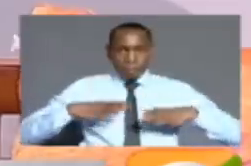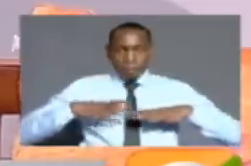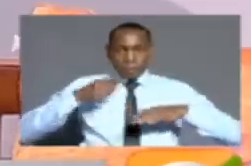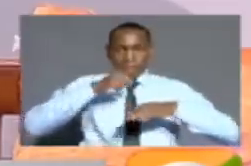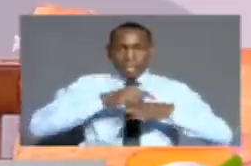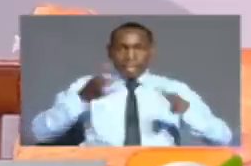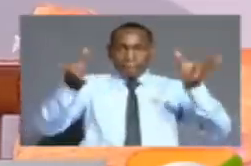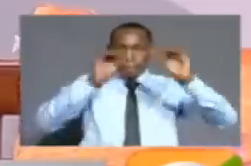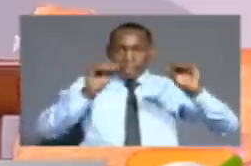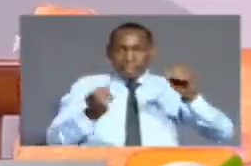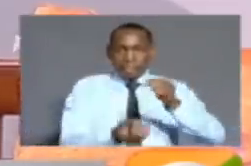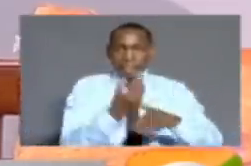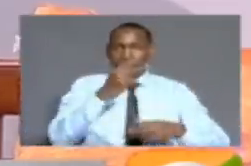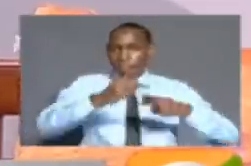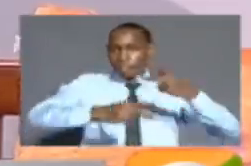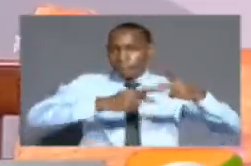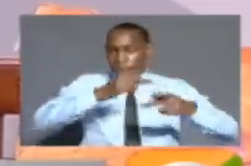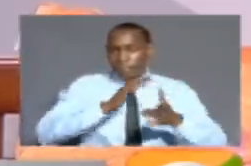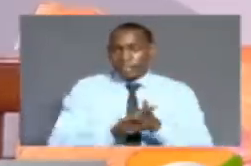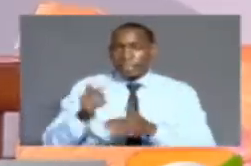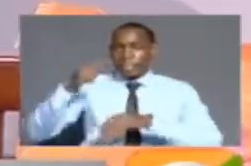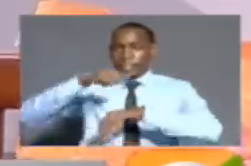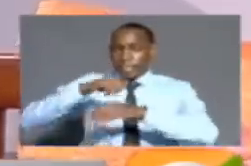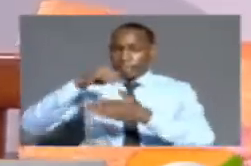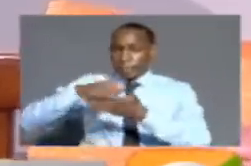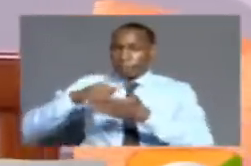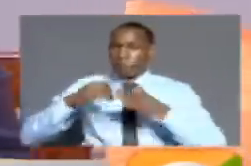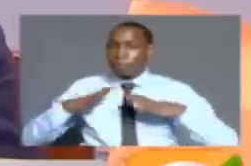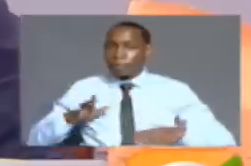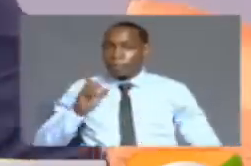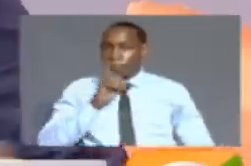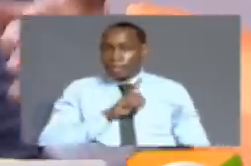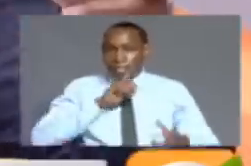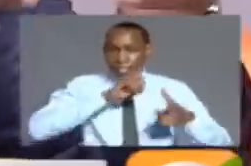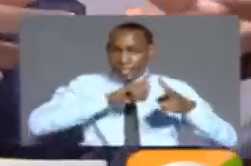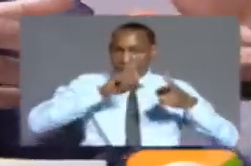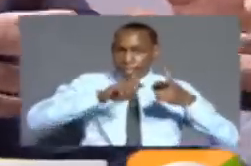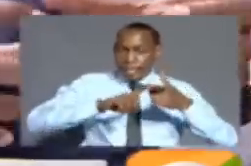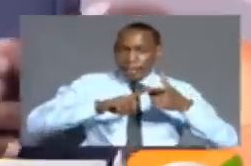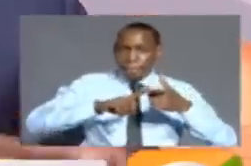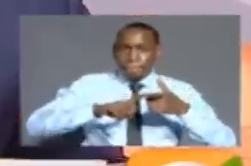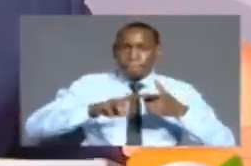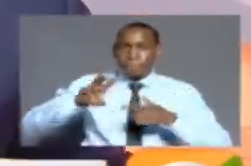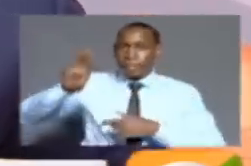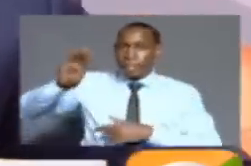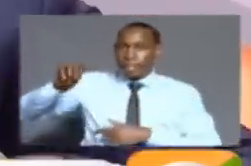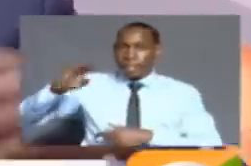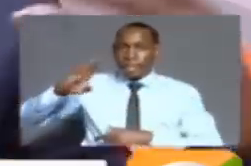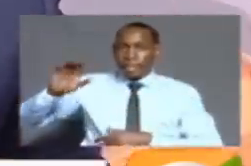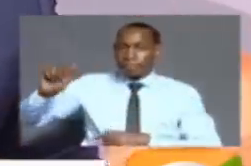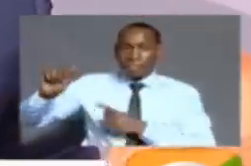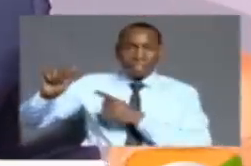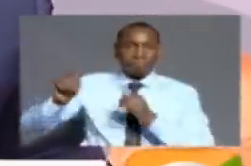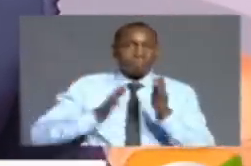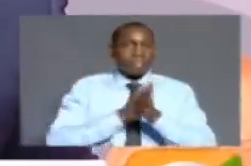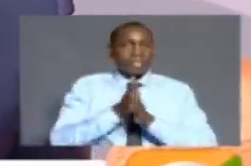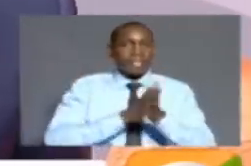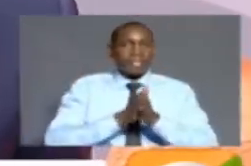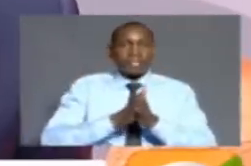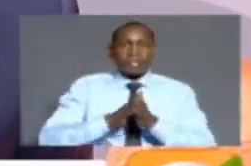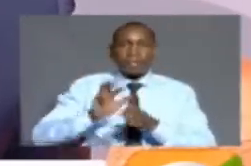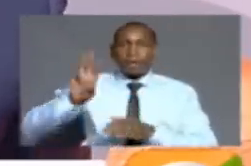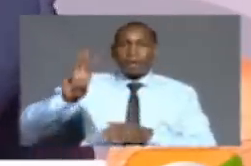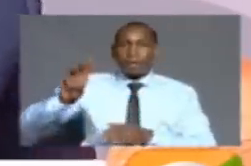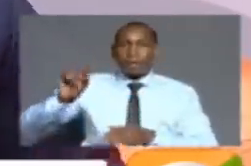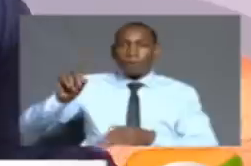making process. Okay? Once you involve them, then even the MCAs will no longer be interested in that Ward Development